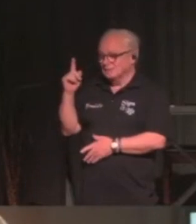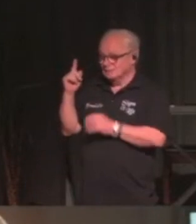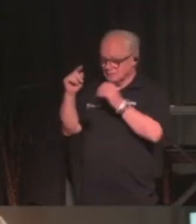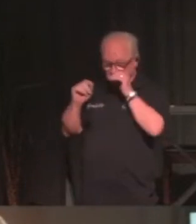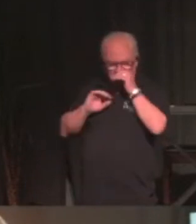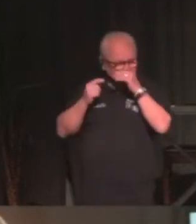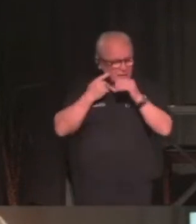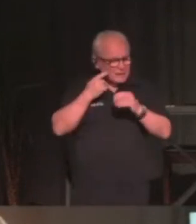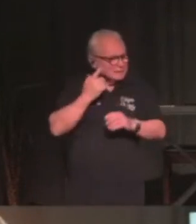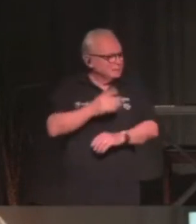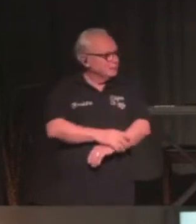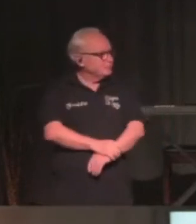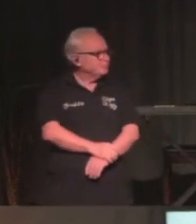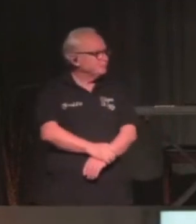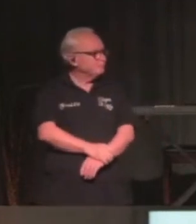Yeah.